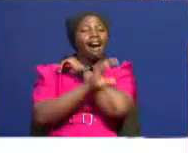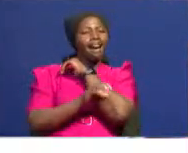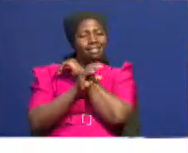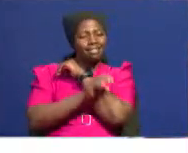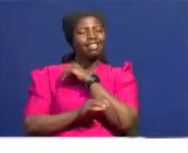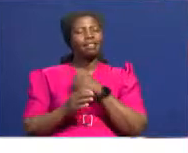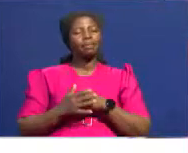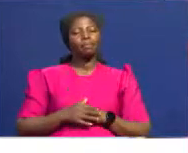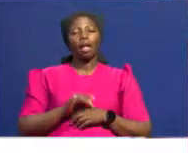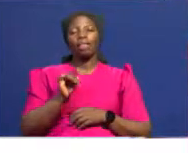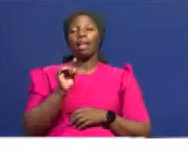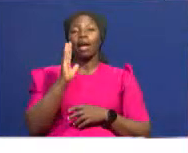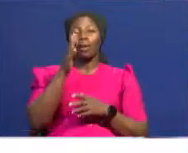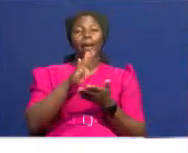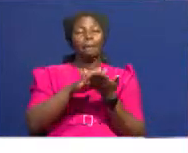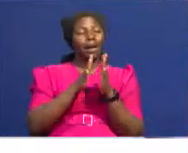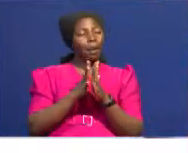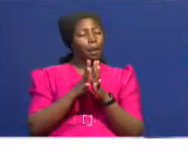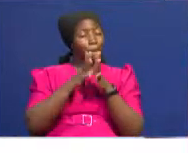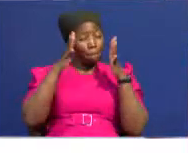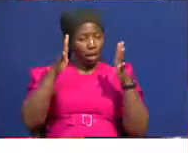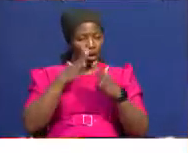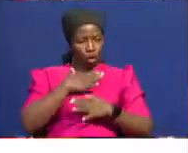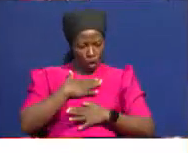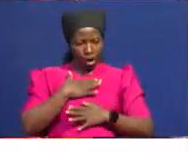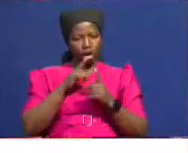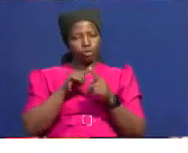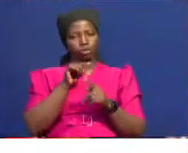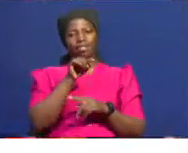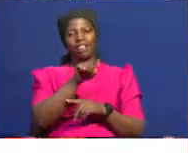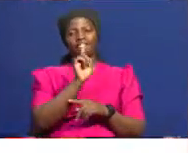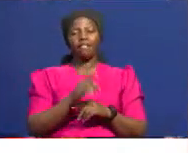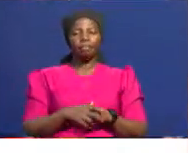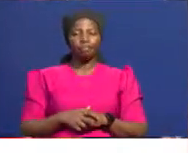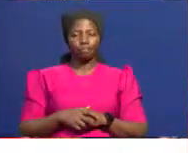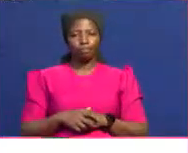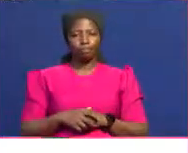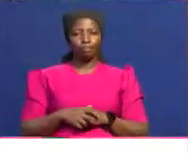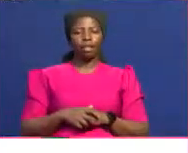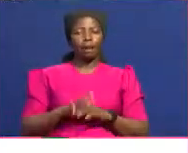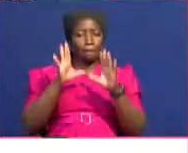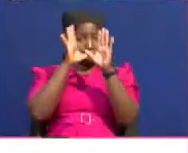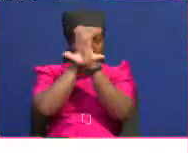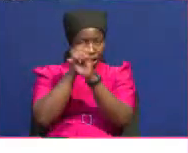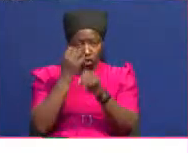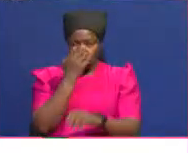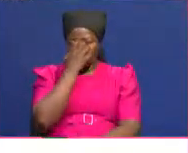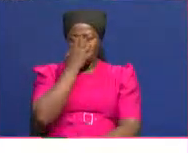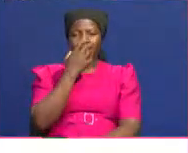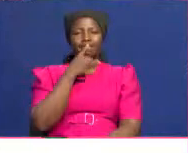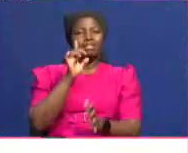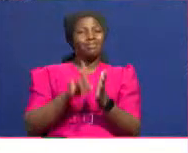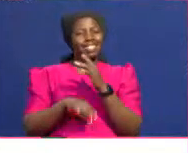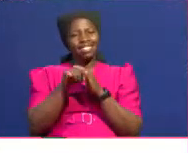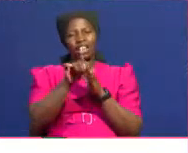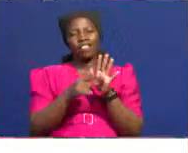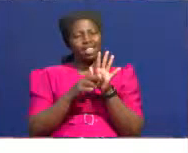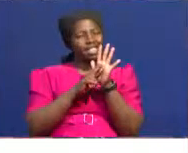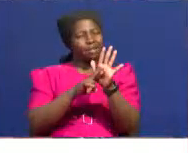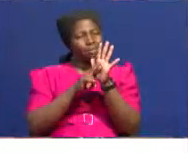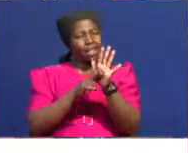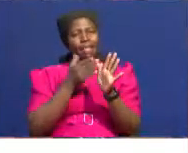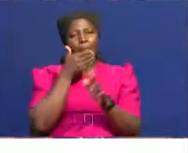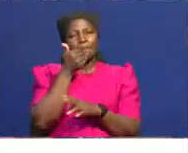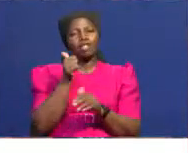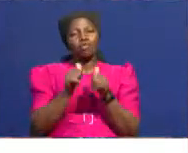That would be a great honor to this hero. President Ruto said the late Ogola represented the best that Kenya had to offer.